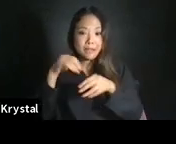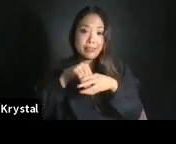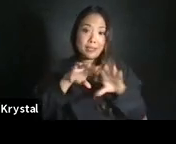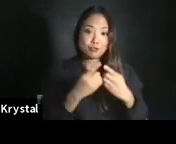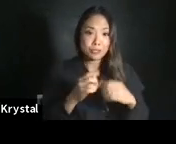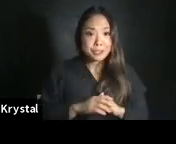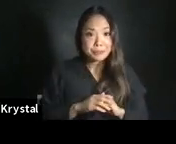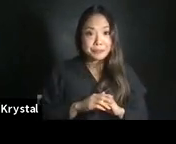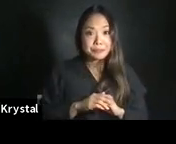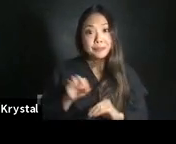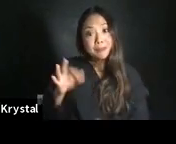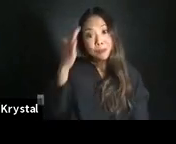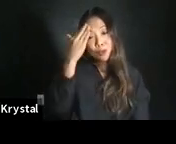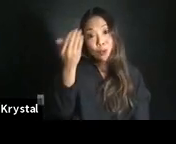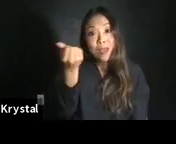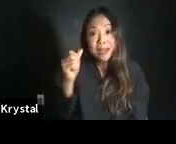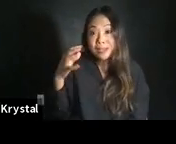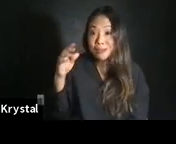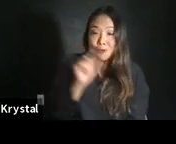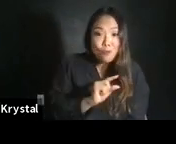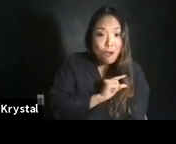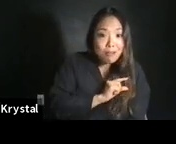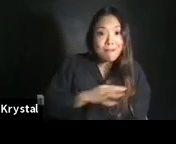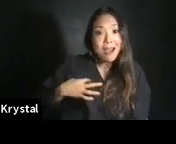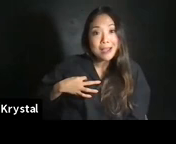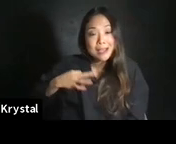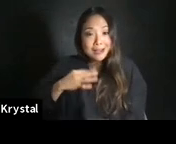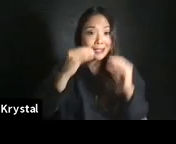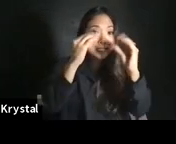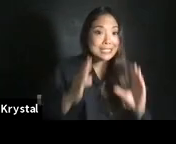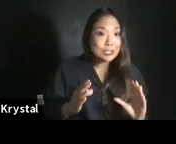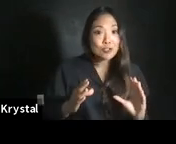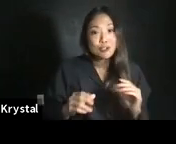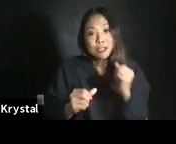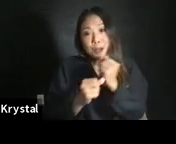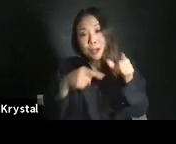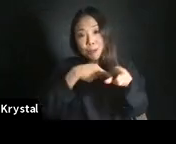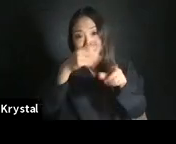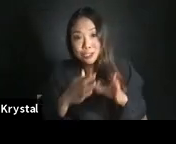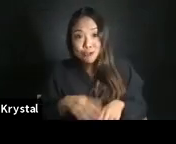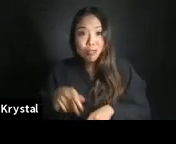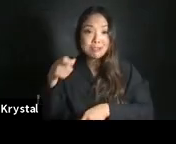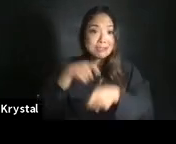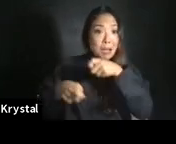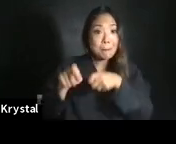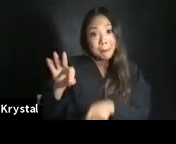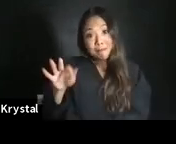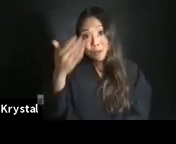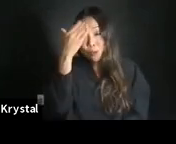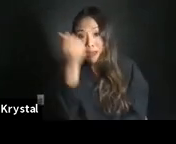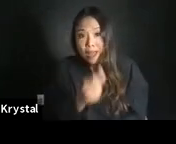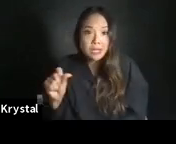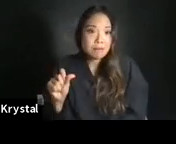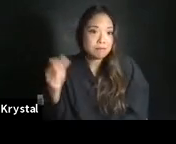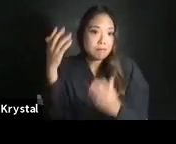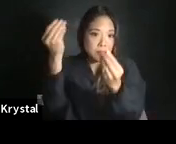if you know any qualified candidates or teachers or paraprofessionals or daily substitutes we'd be glad to know those i know